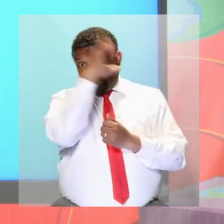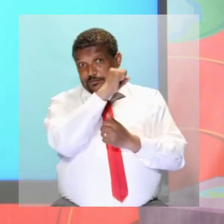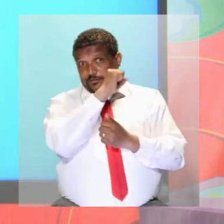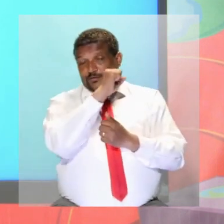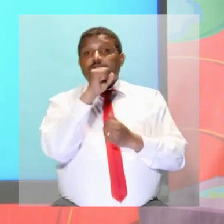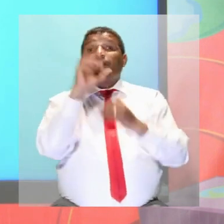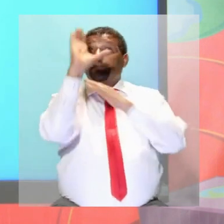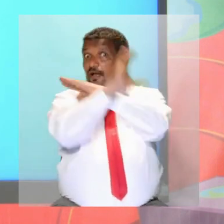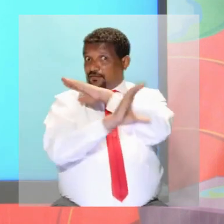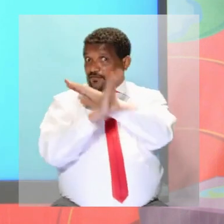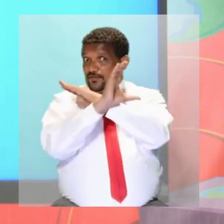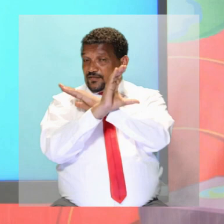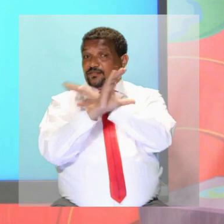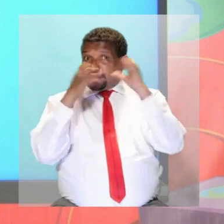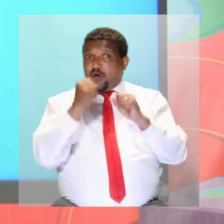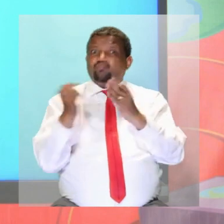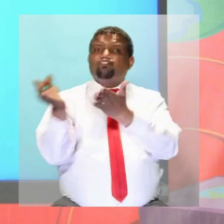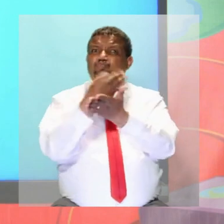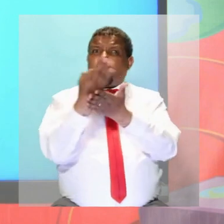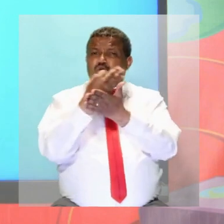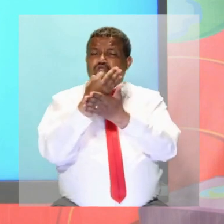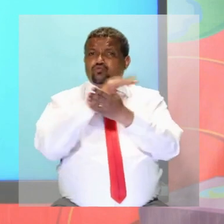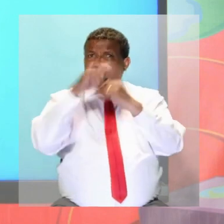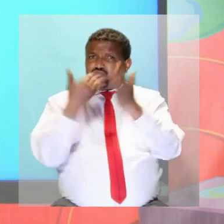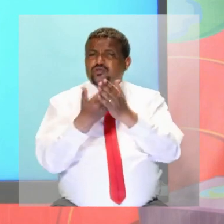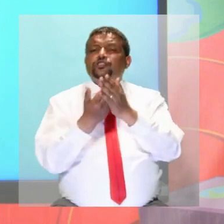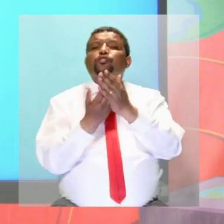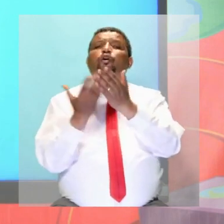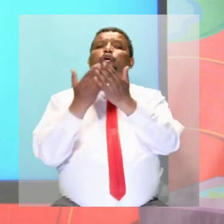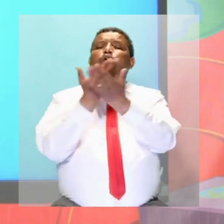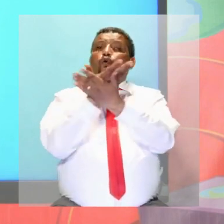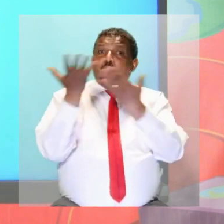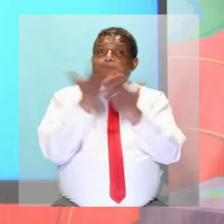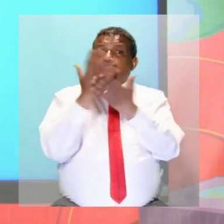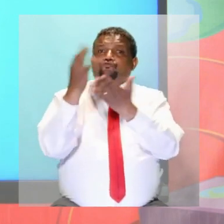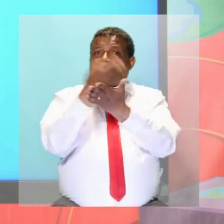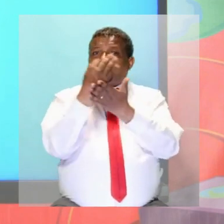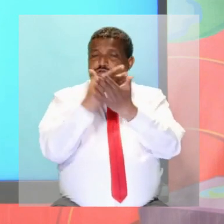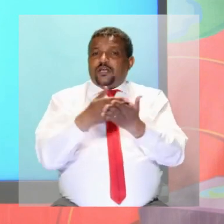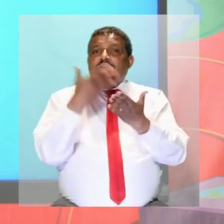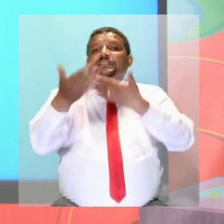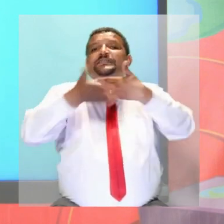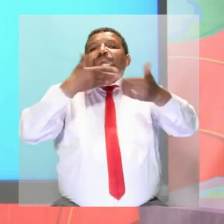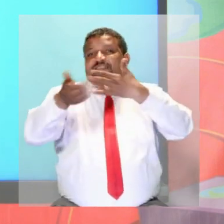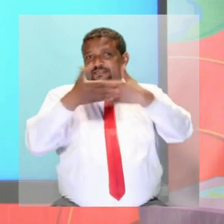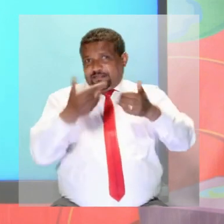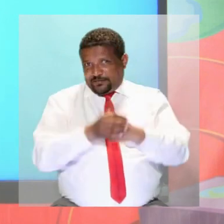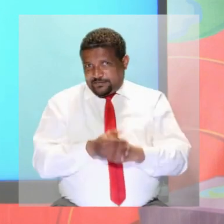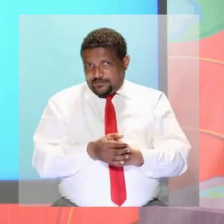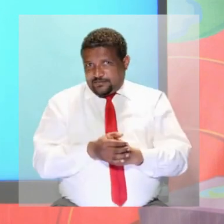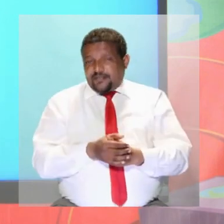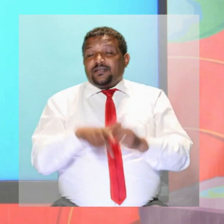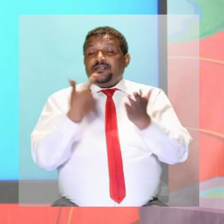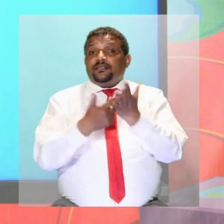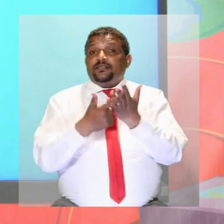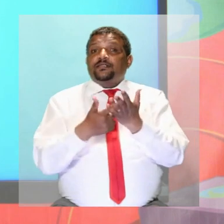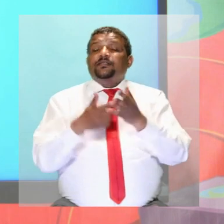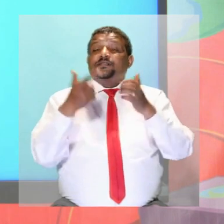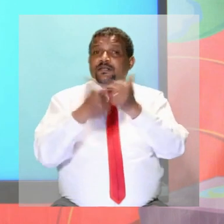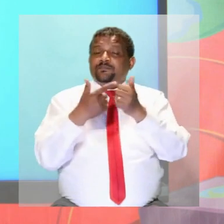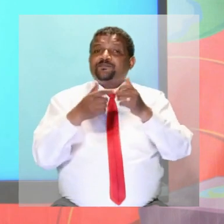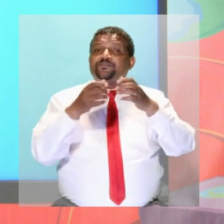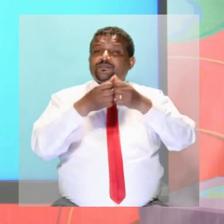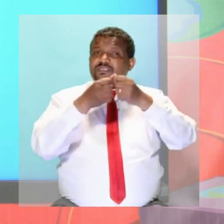the country can produce only two commodities. This is for the sake of simplicity. In order to make